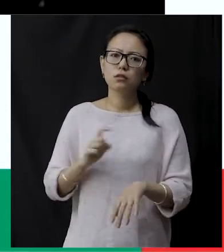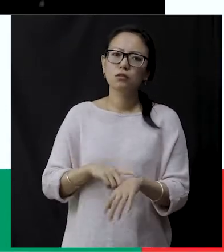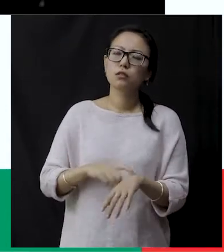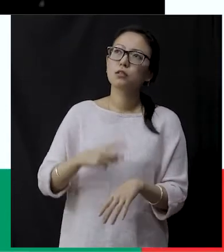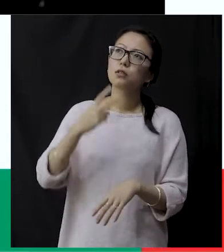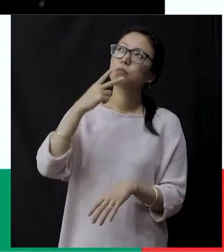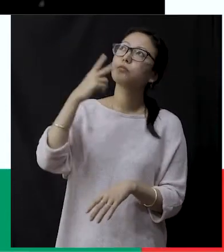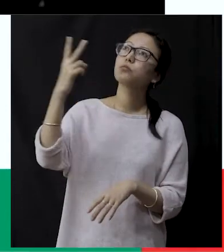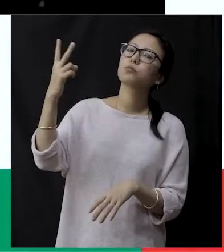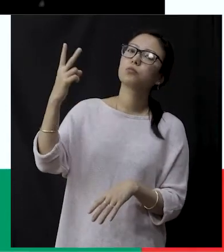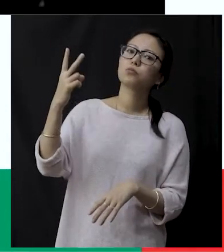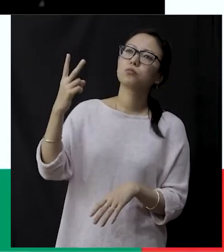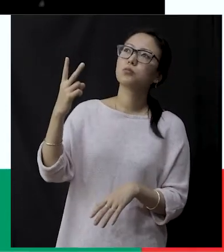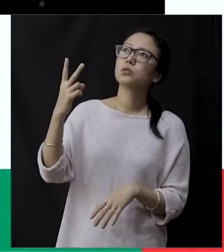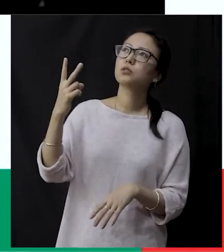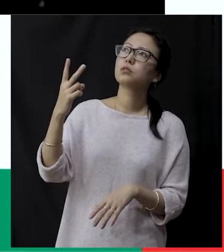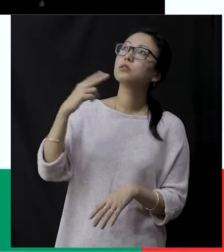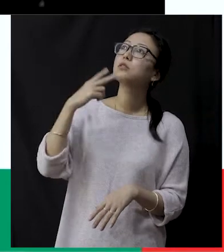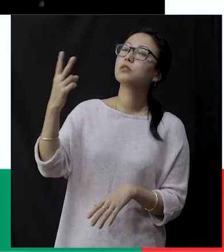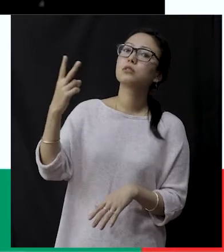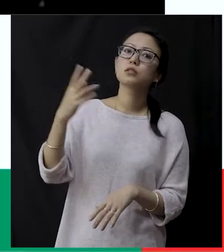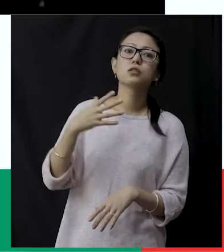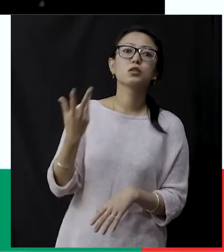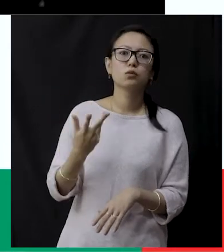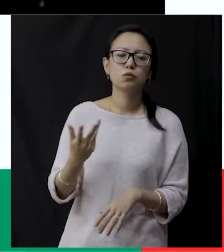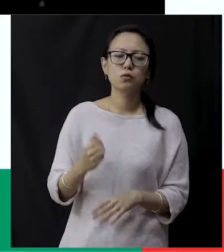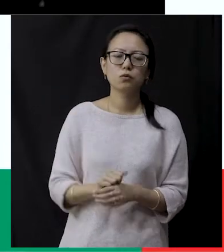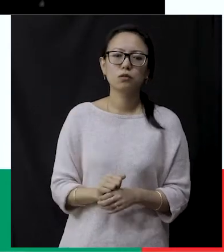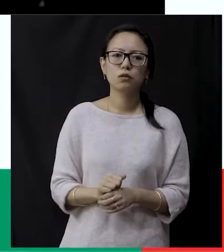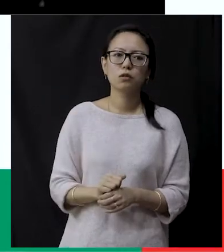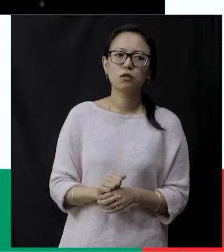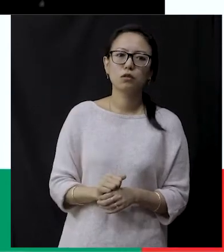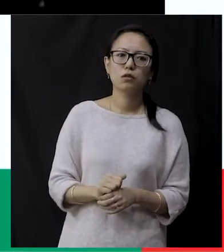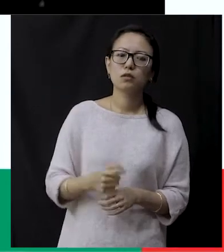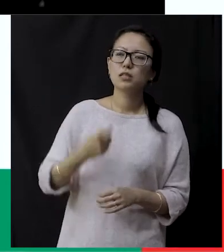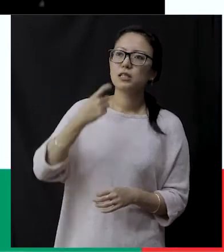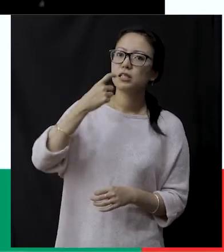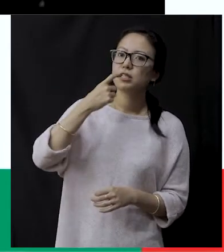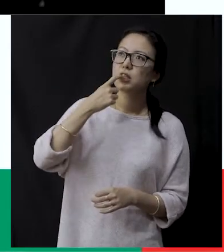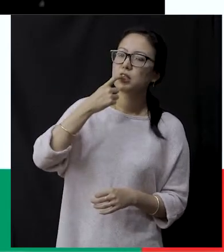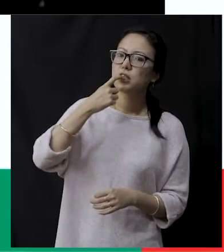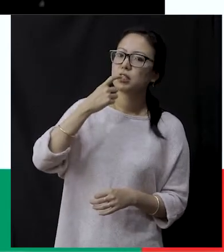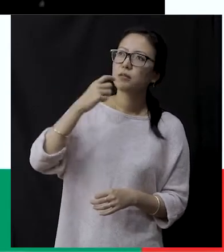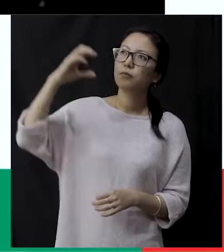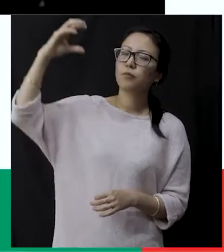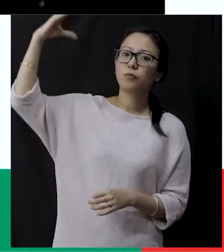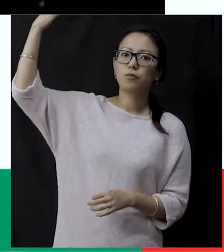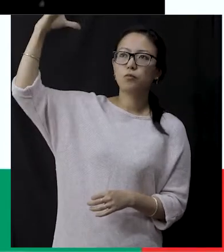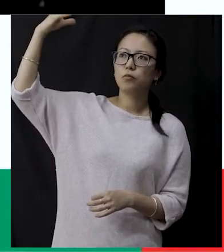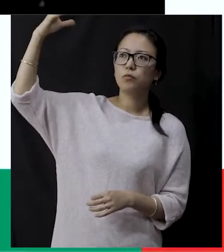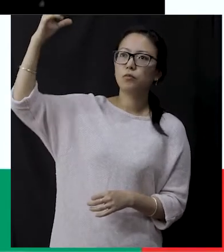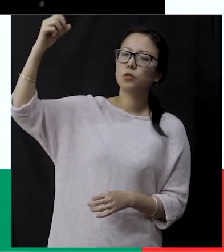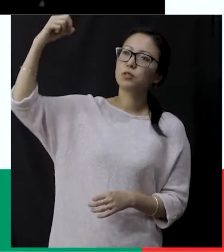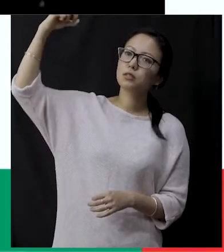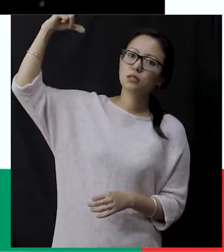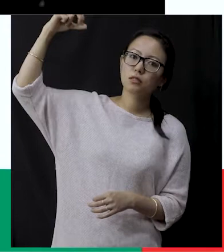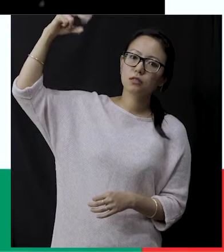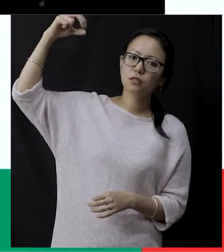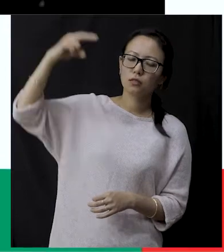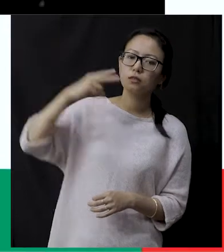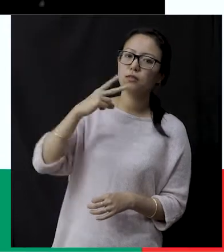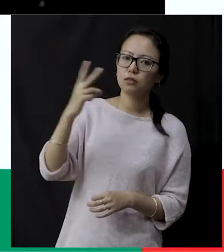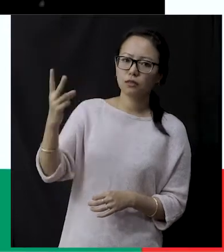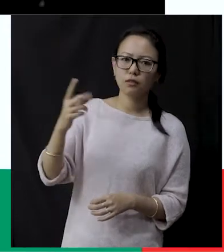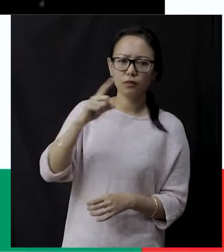Right, we see stars, we see sun, we see moon, right? So heavenly bodies are